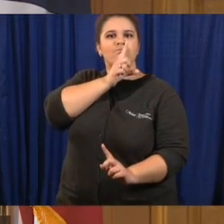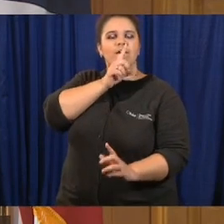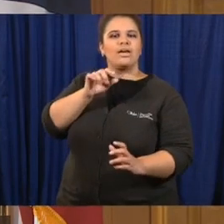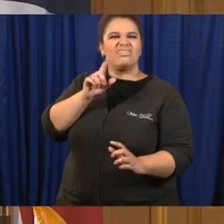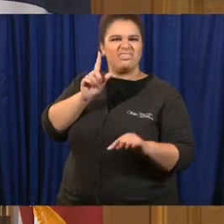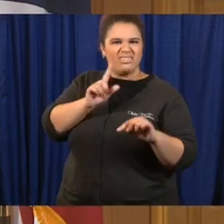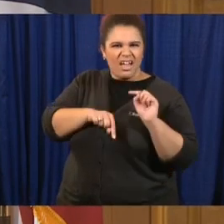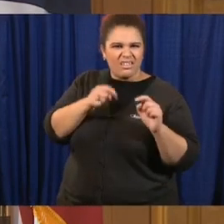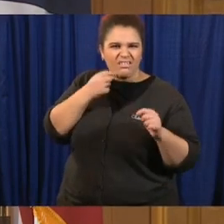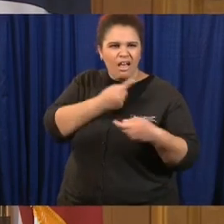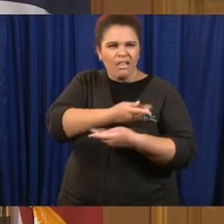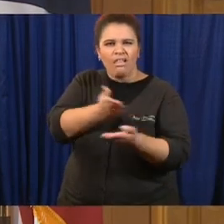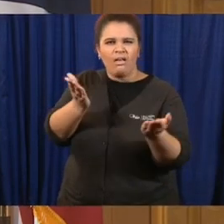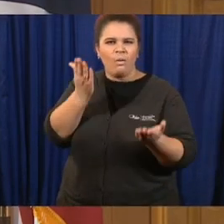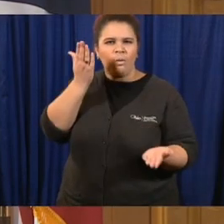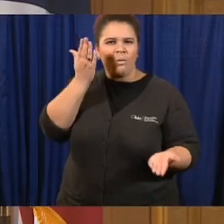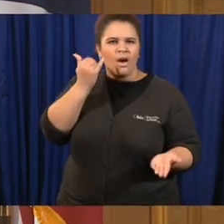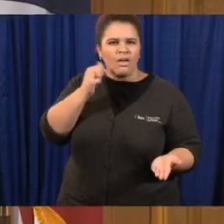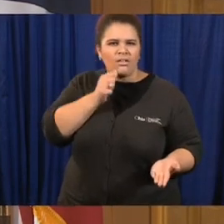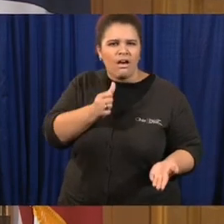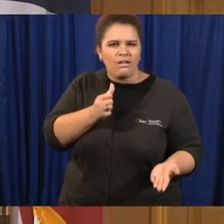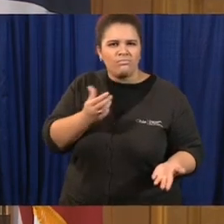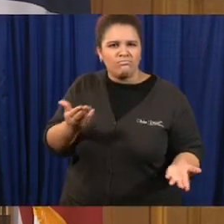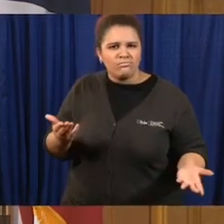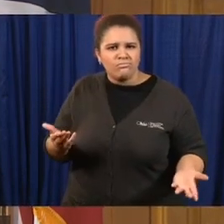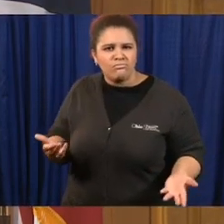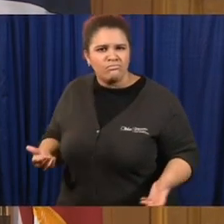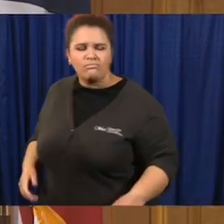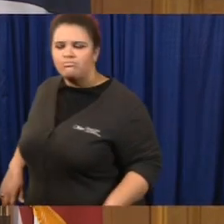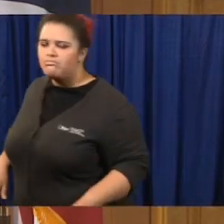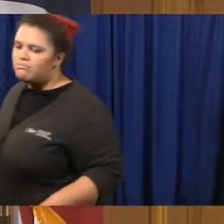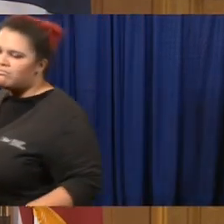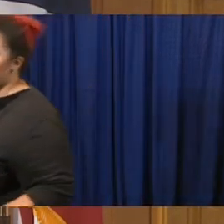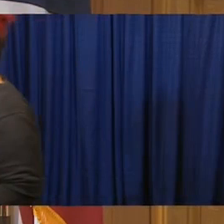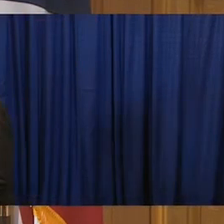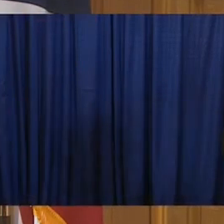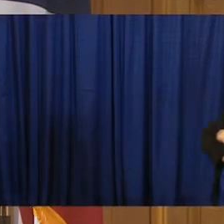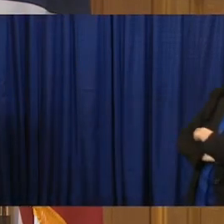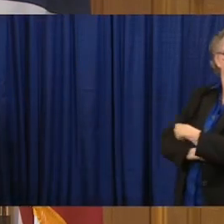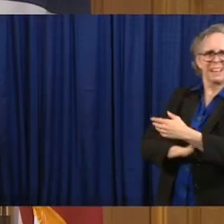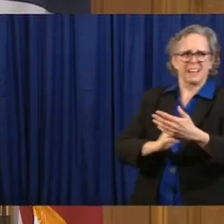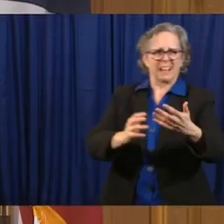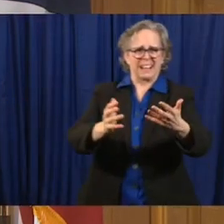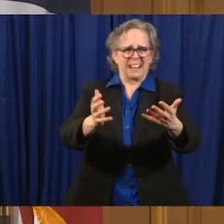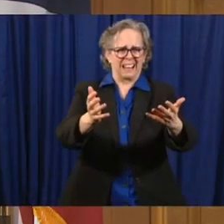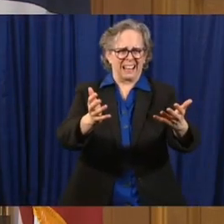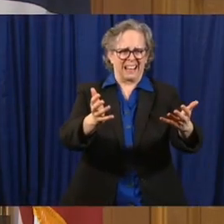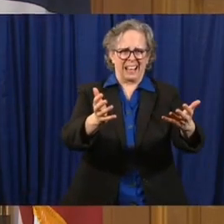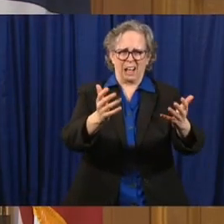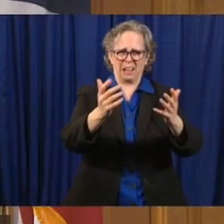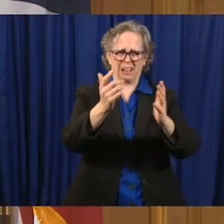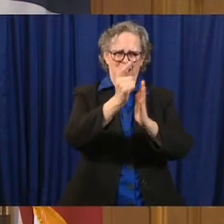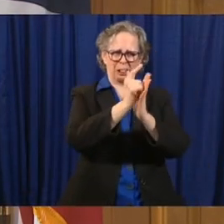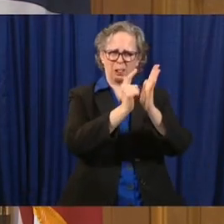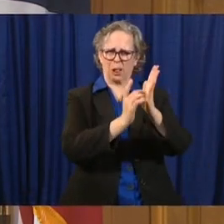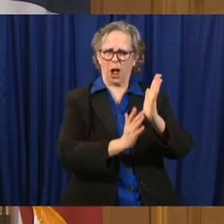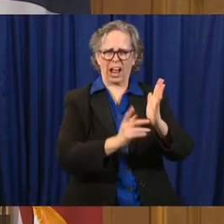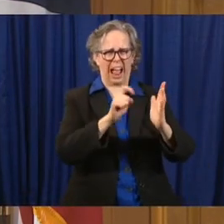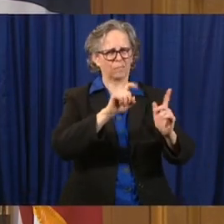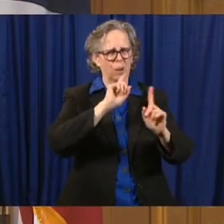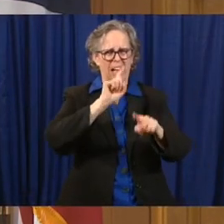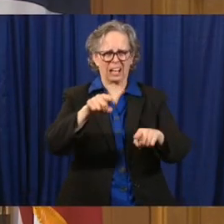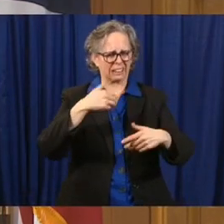facilities that have experienced a COVID-19 case. How is it not a public